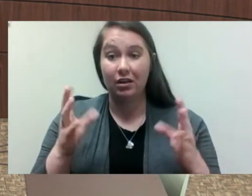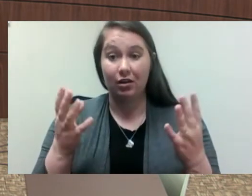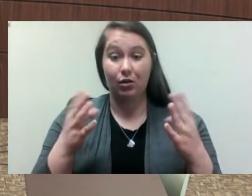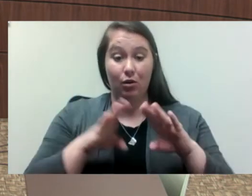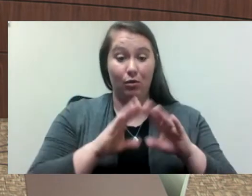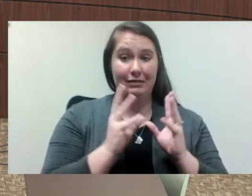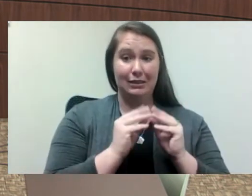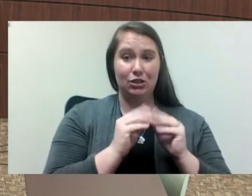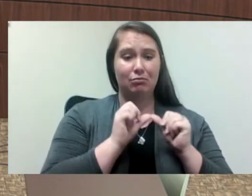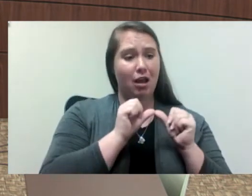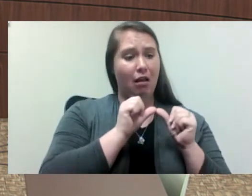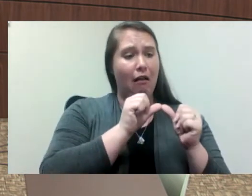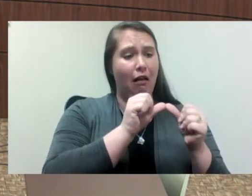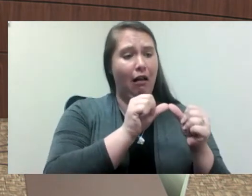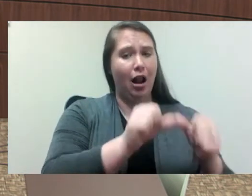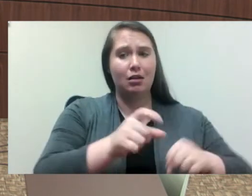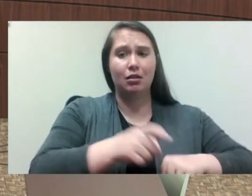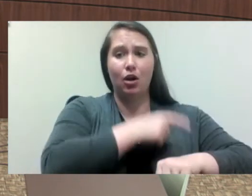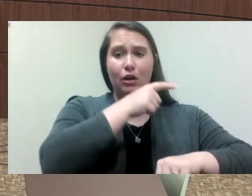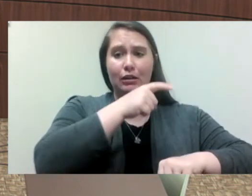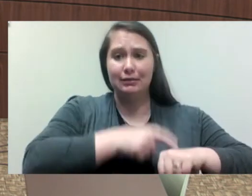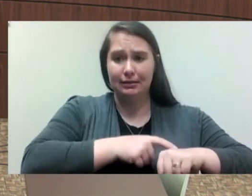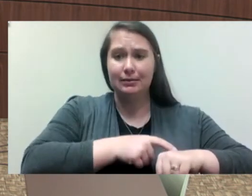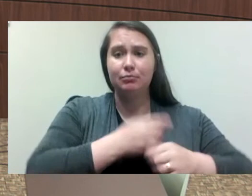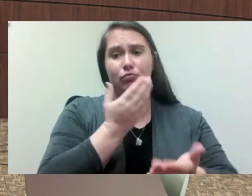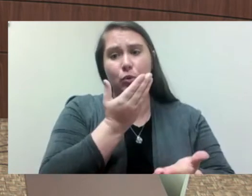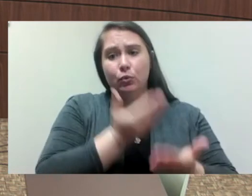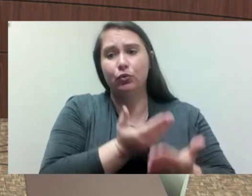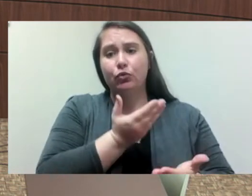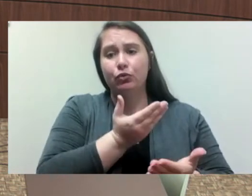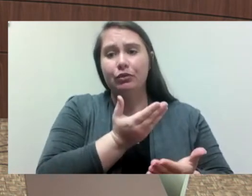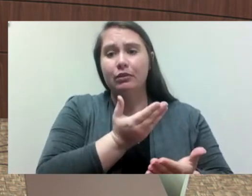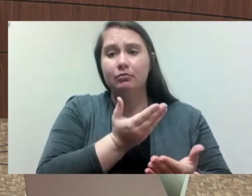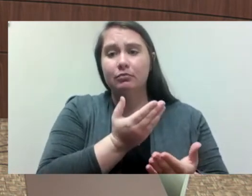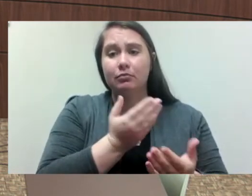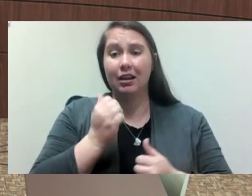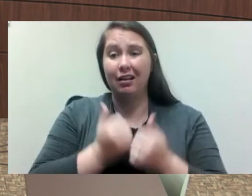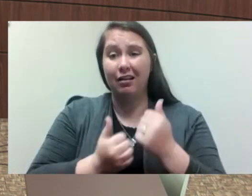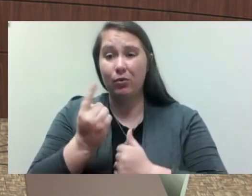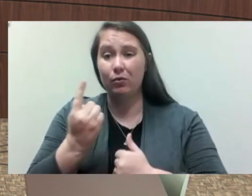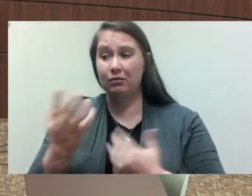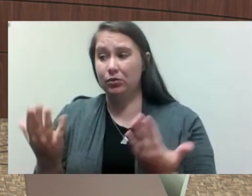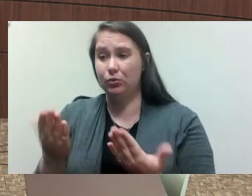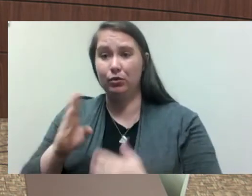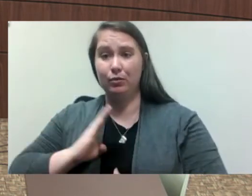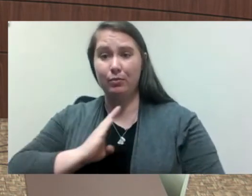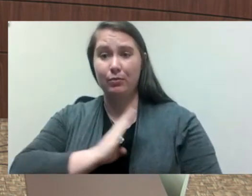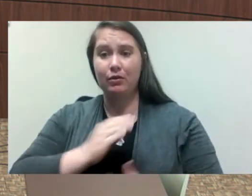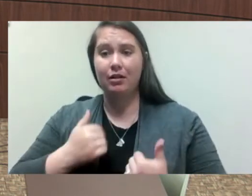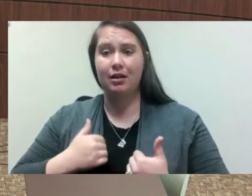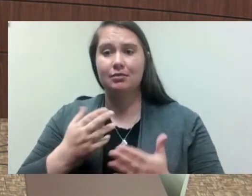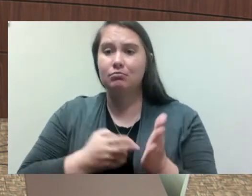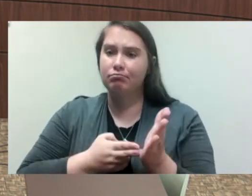for quite a while. Everybody on the board has very sincere